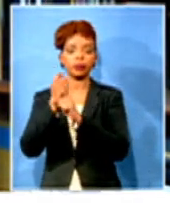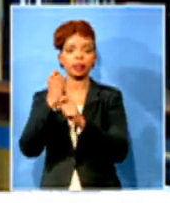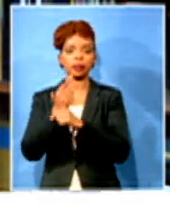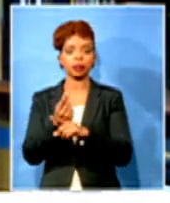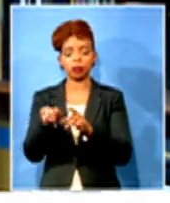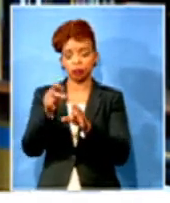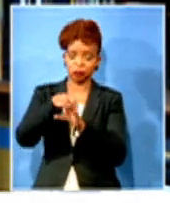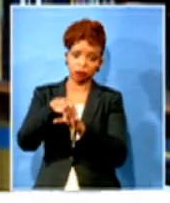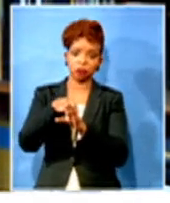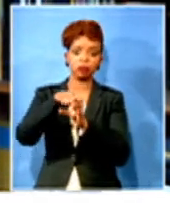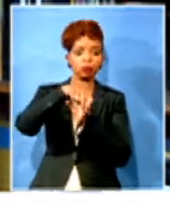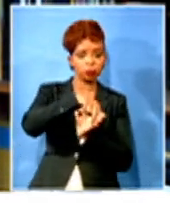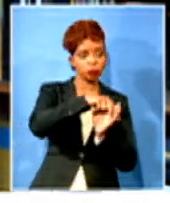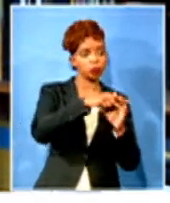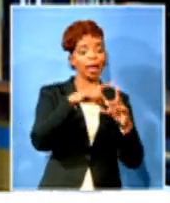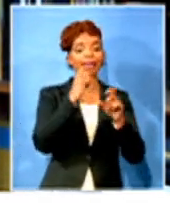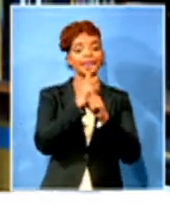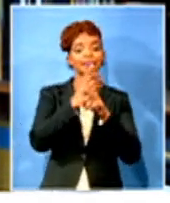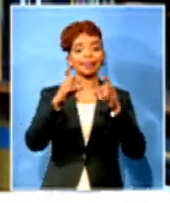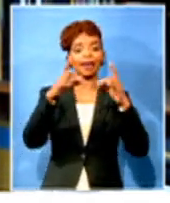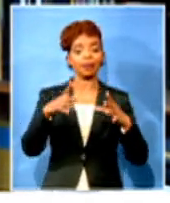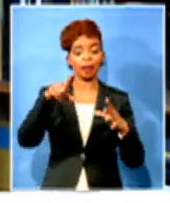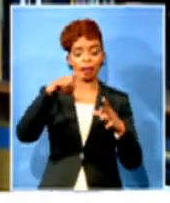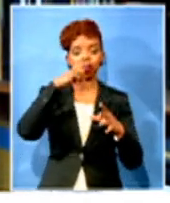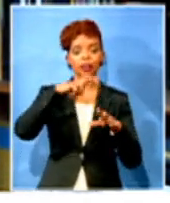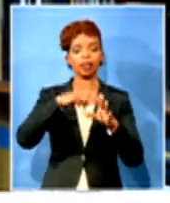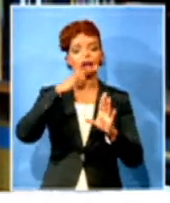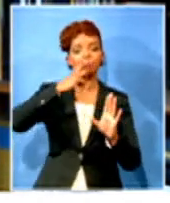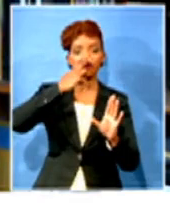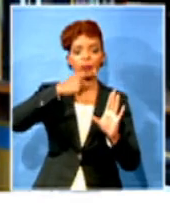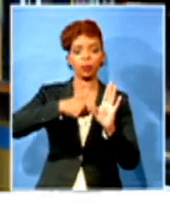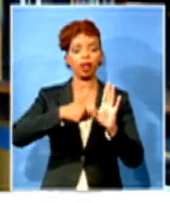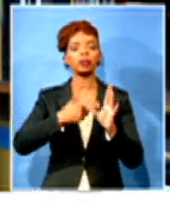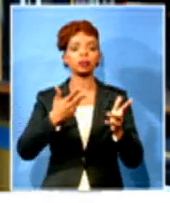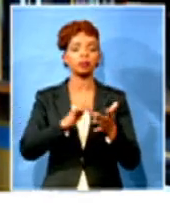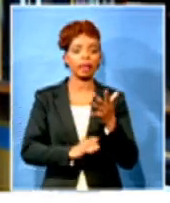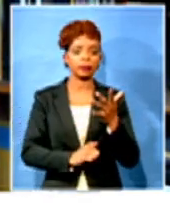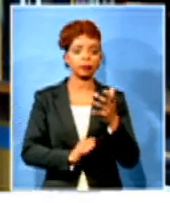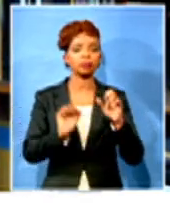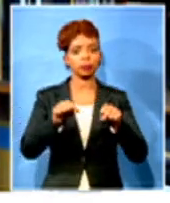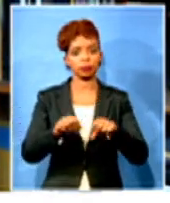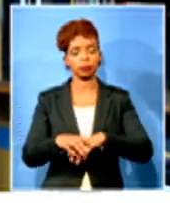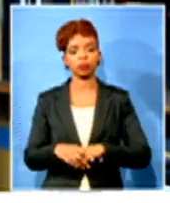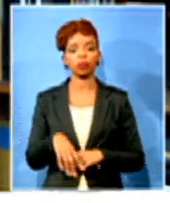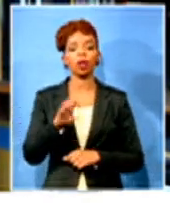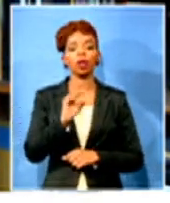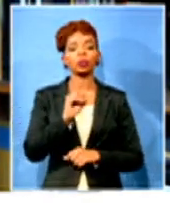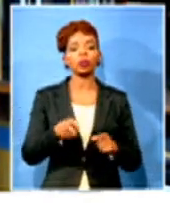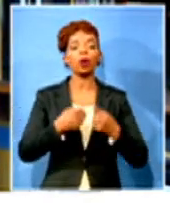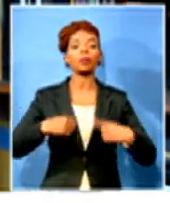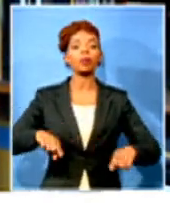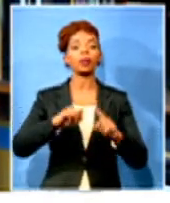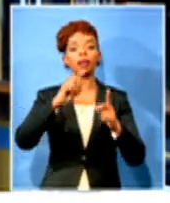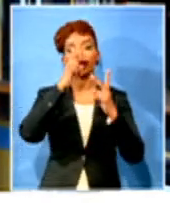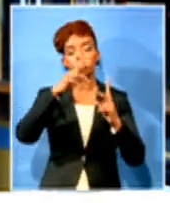some fuel, and that is taxed. So ultimately, we're looking at a situation where the tax situation